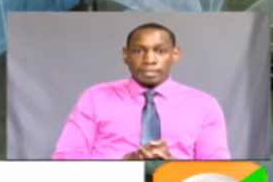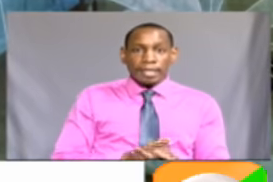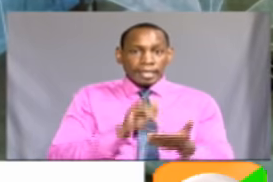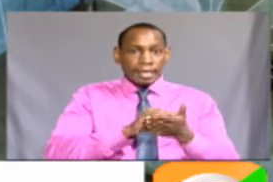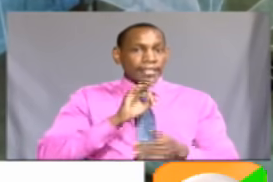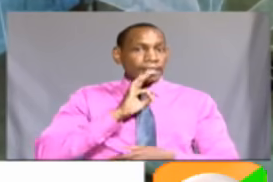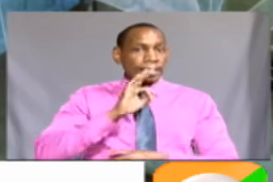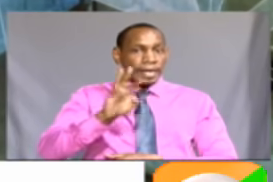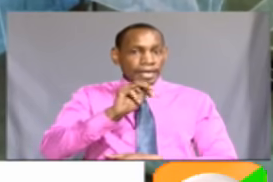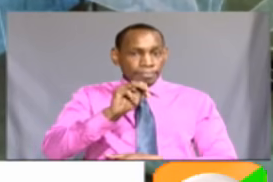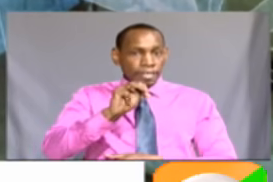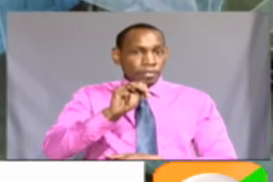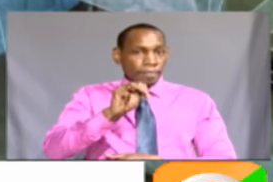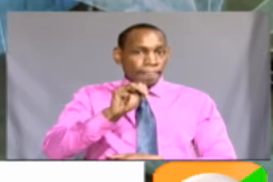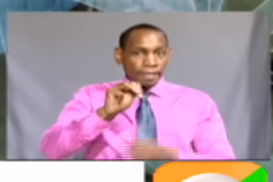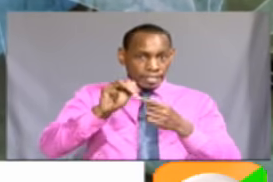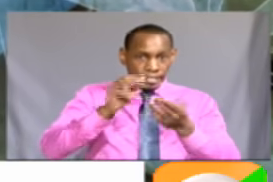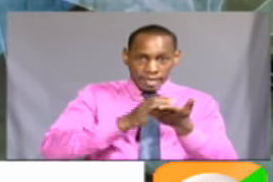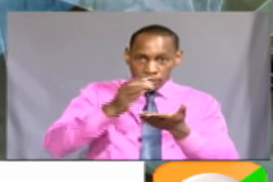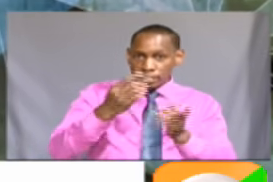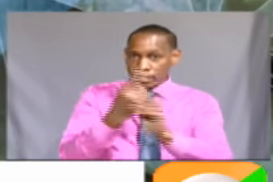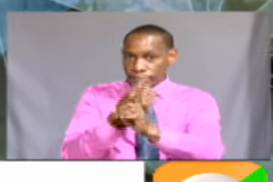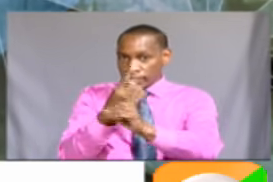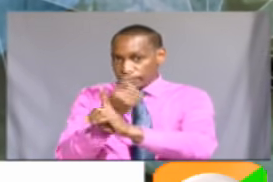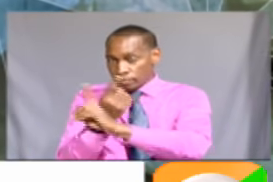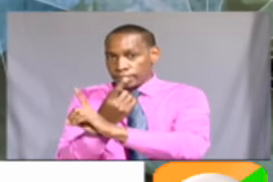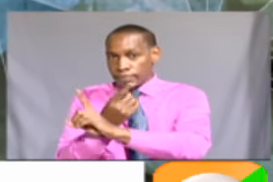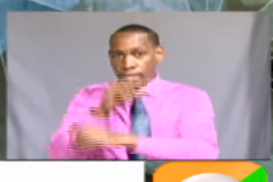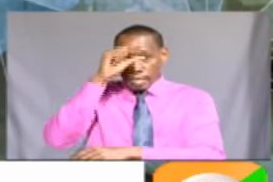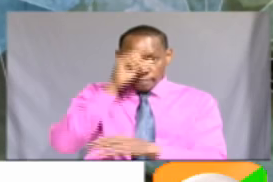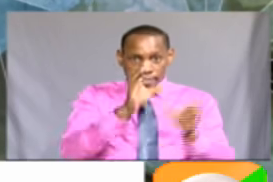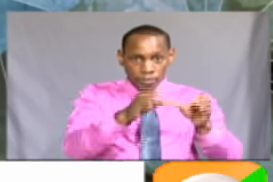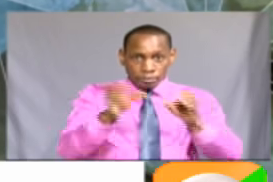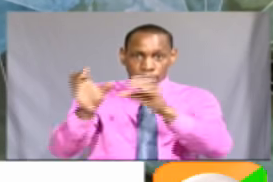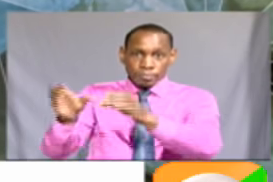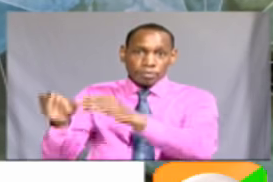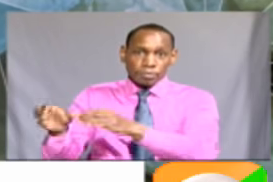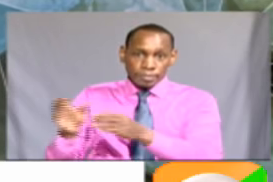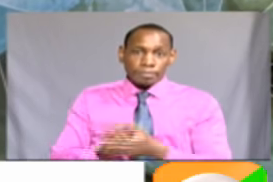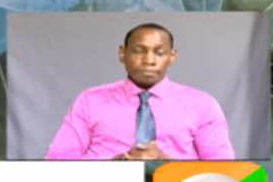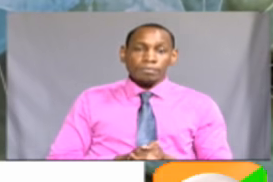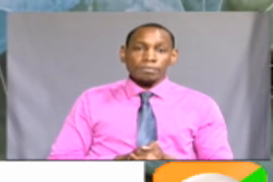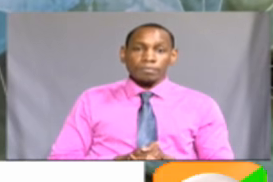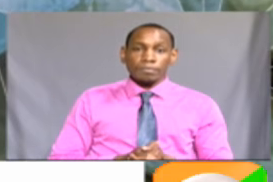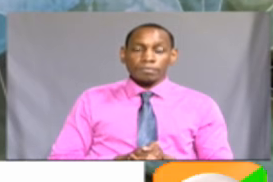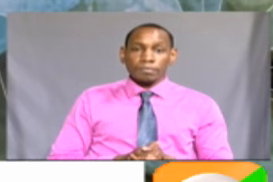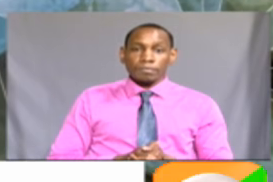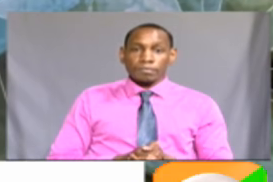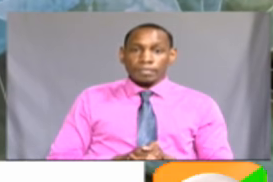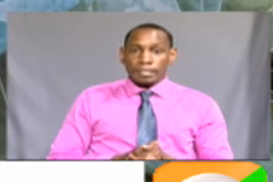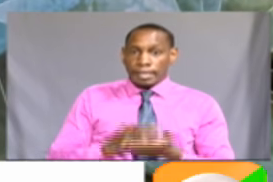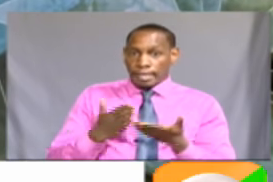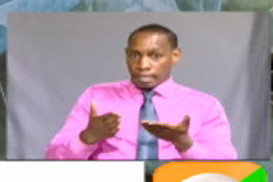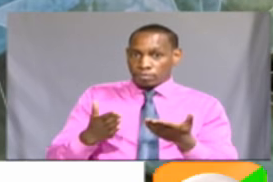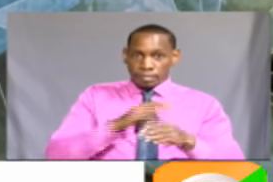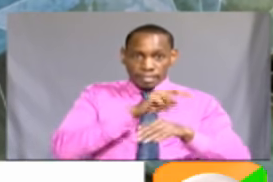That 300 million shillings was allocated to various government agencies. And what has caught